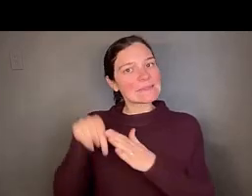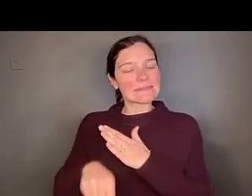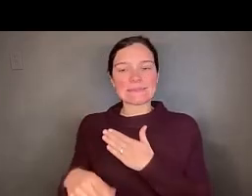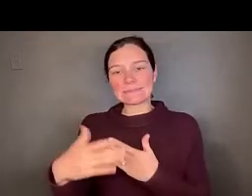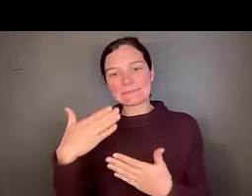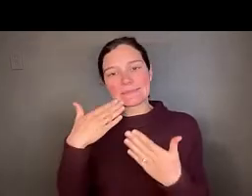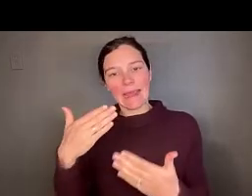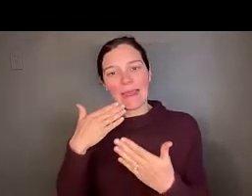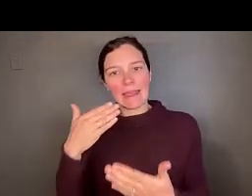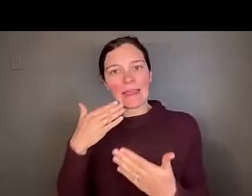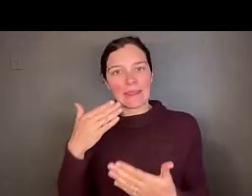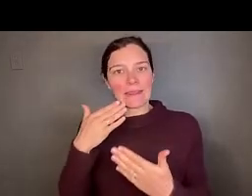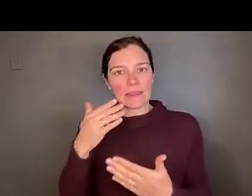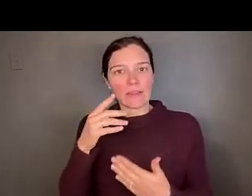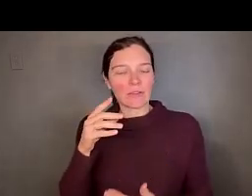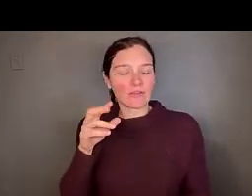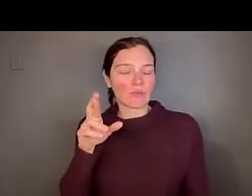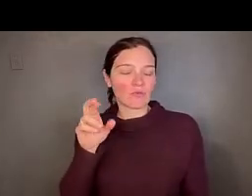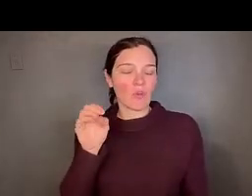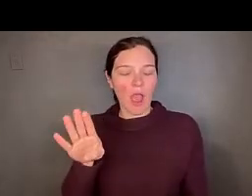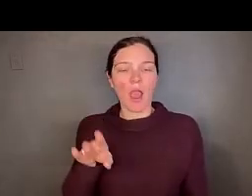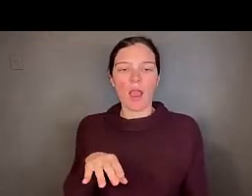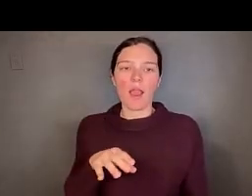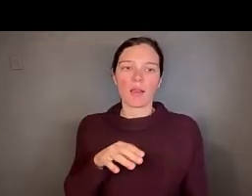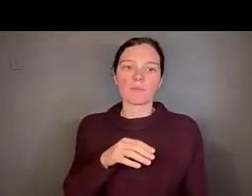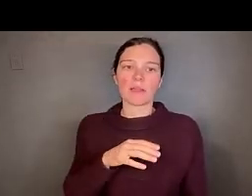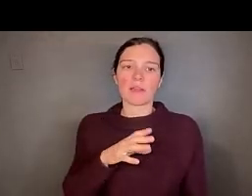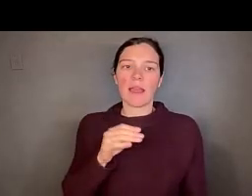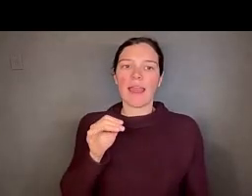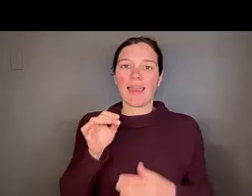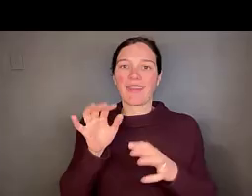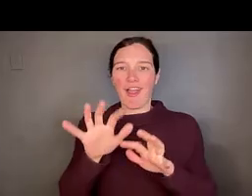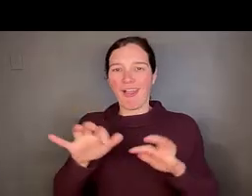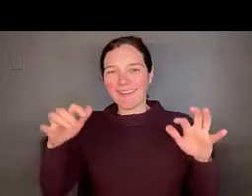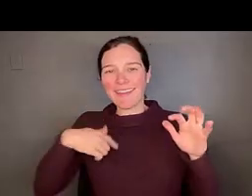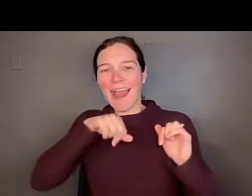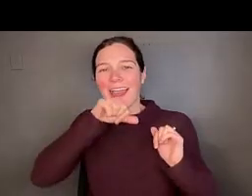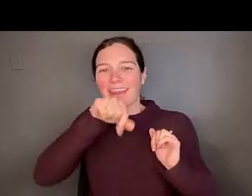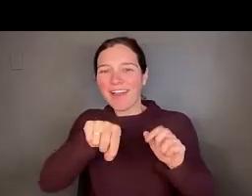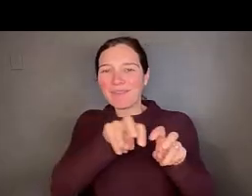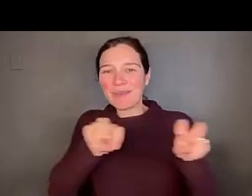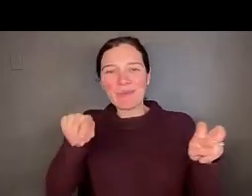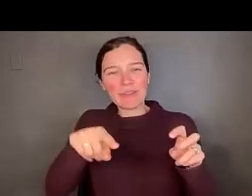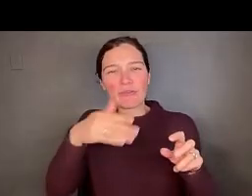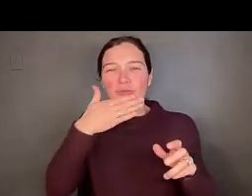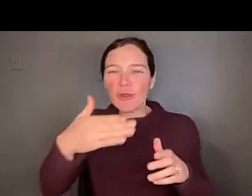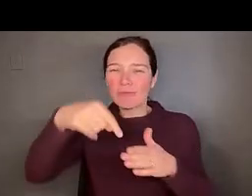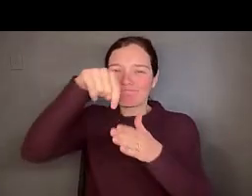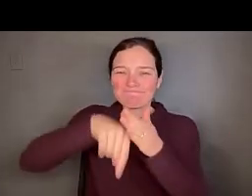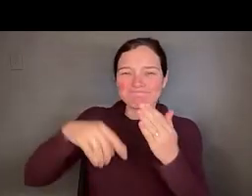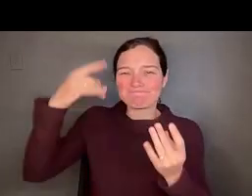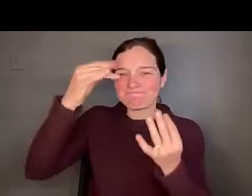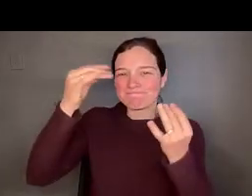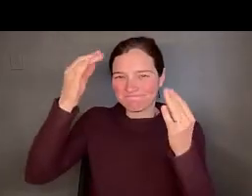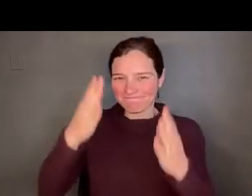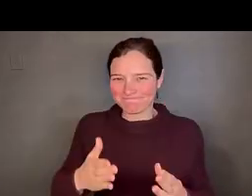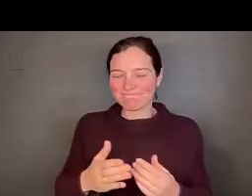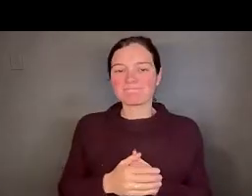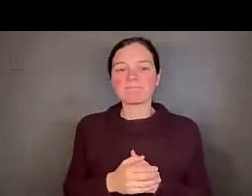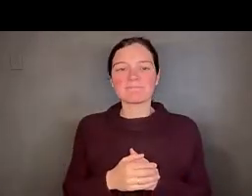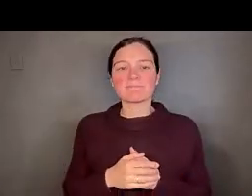through. Thank you for sharing your thoughts on that. And audience, I love this panel. These are really good thinkers, really good thinkers.